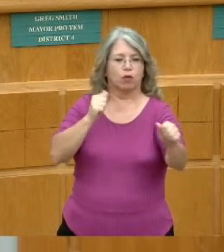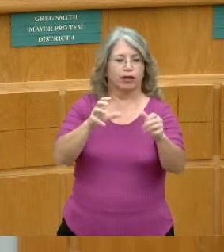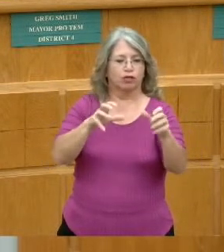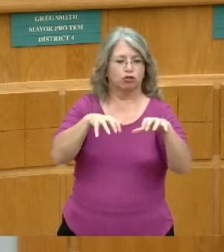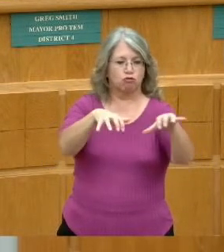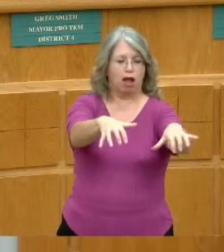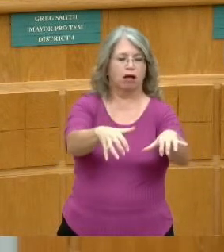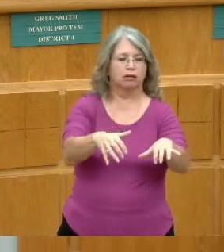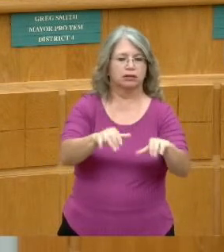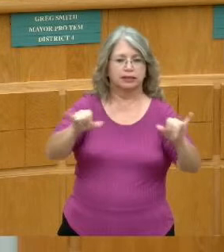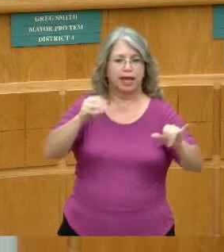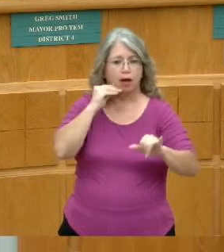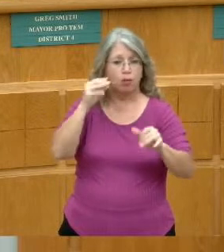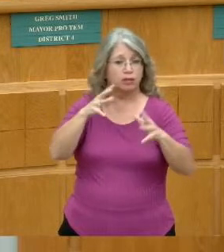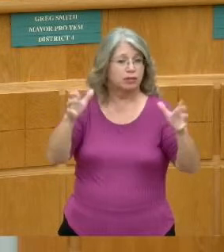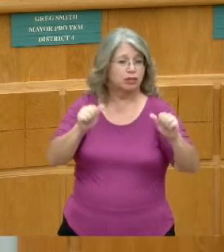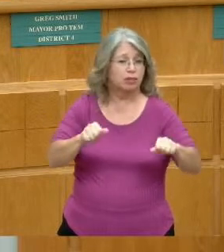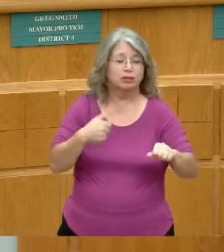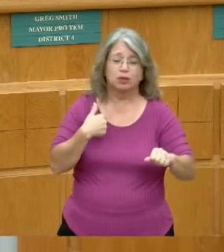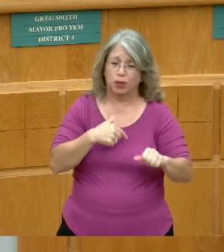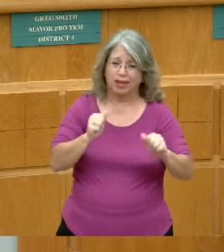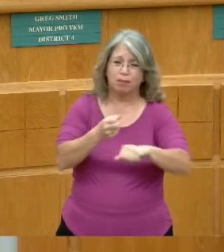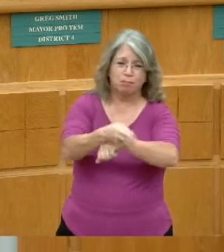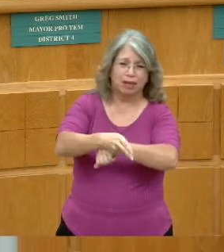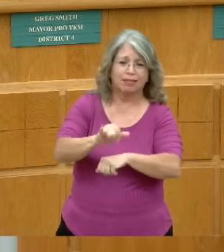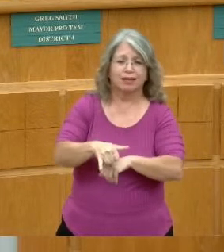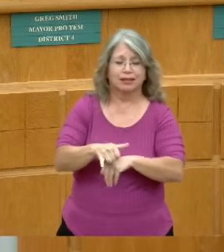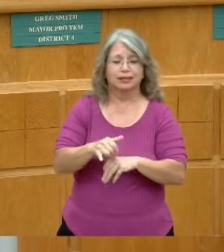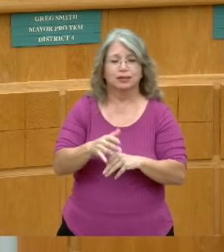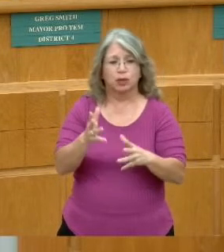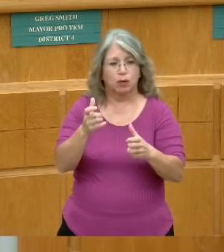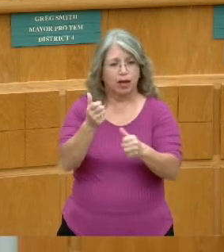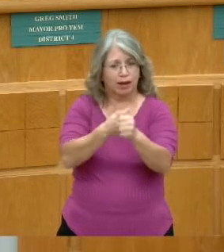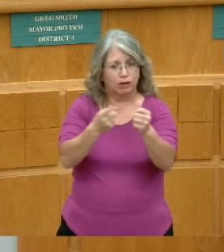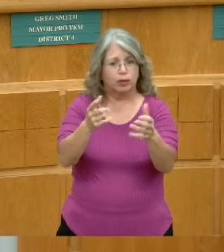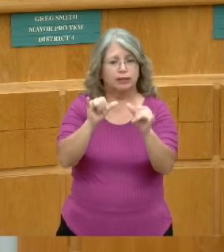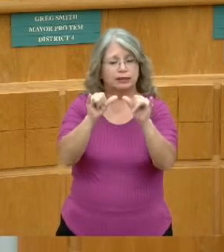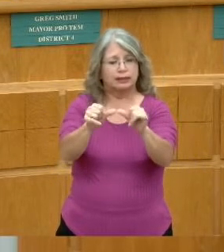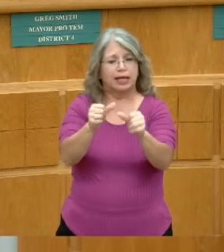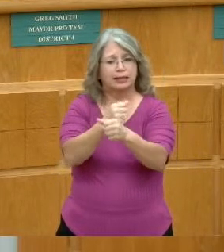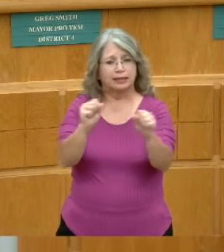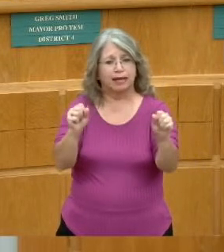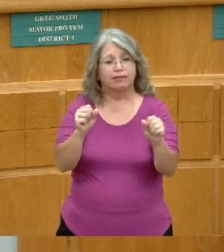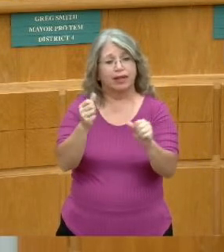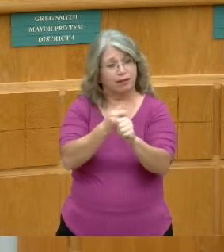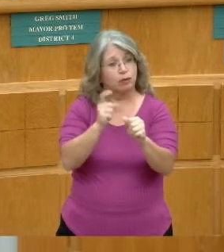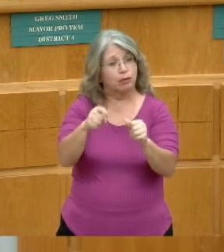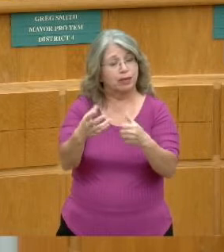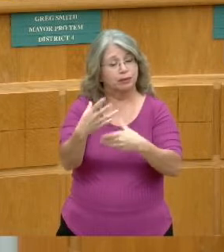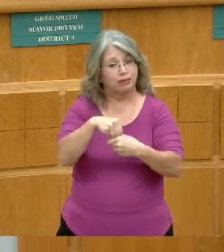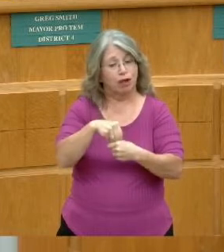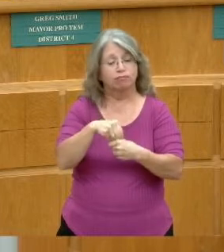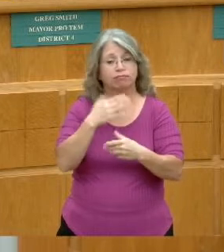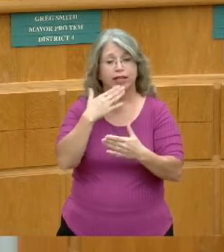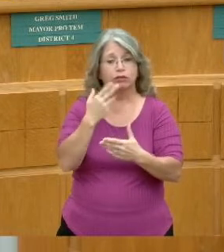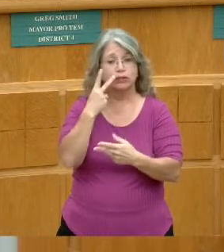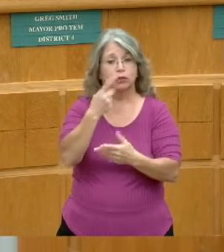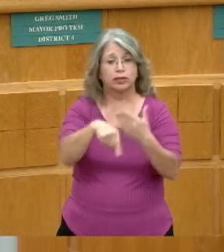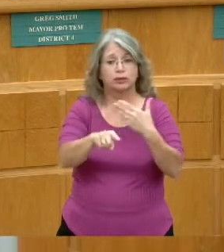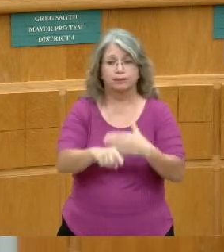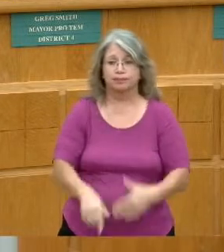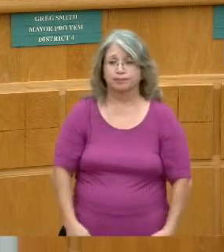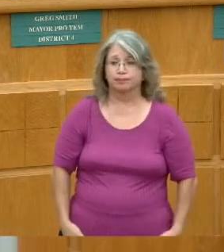as much as possible. We can beat this, and we want everybody to stay safe, so everybody has to do their part. Thank you. We'll see you next week.